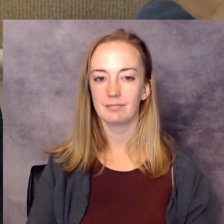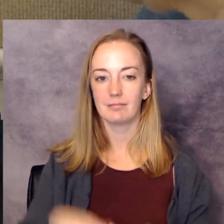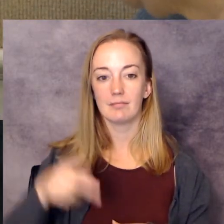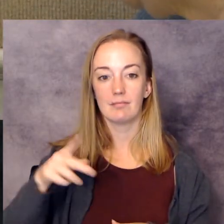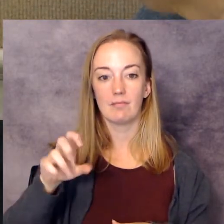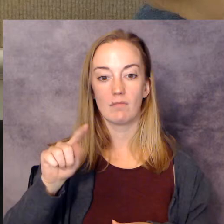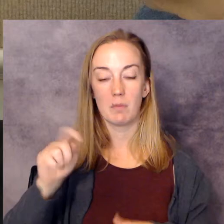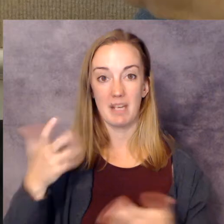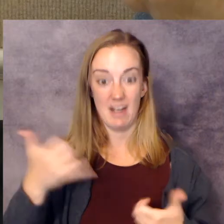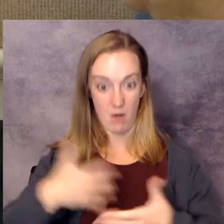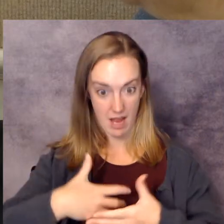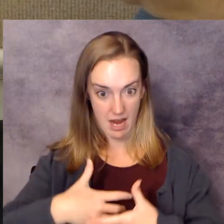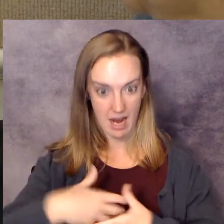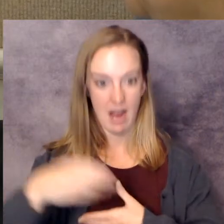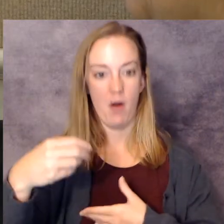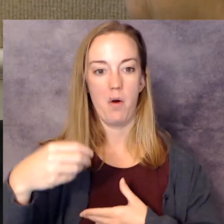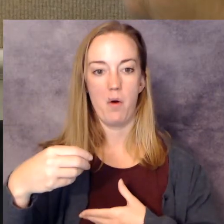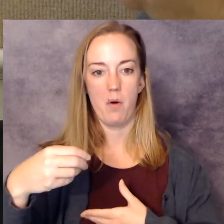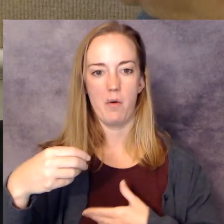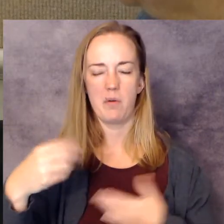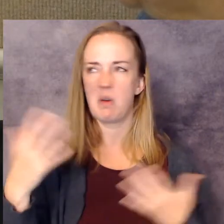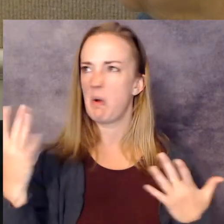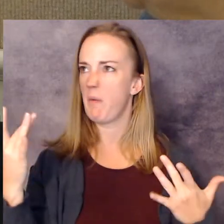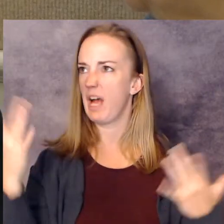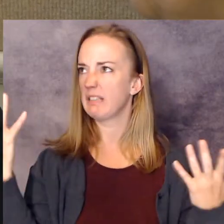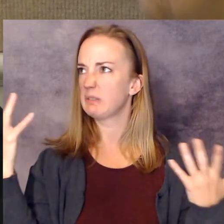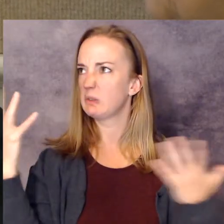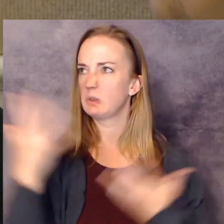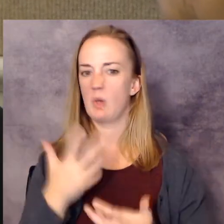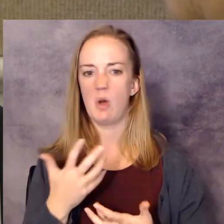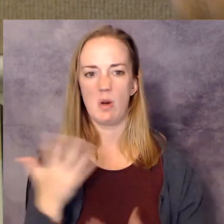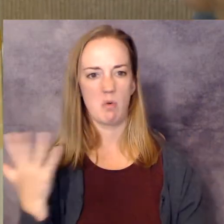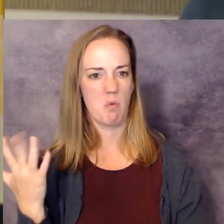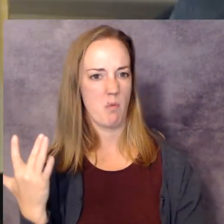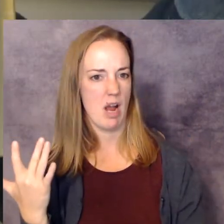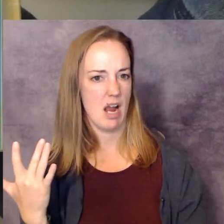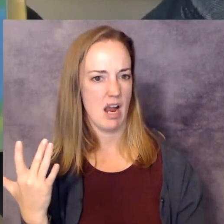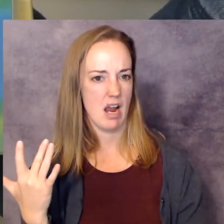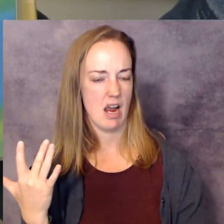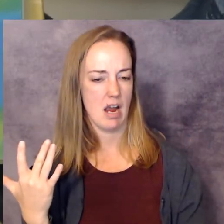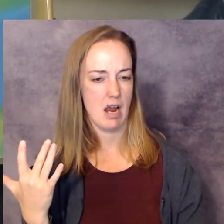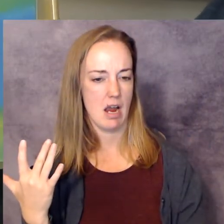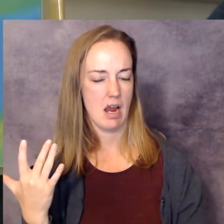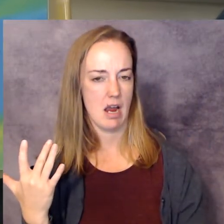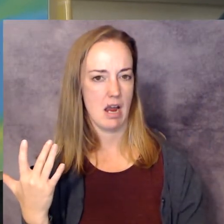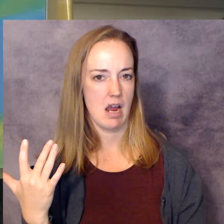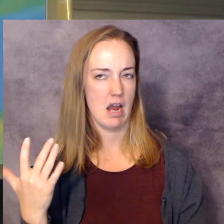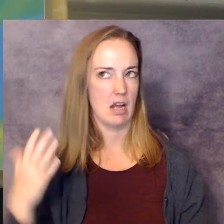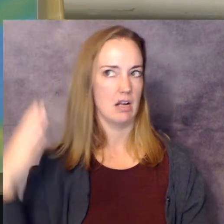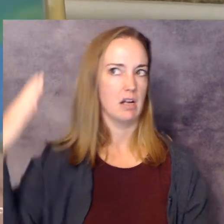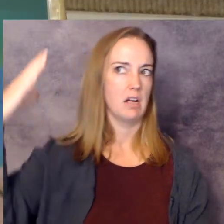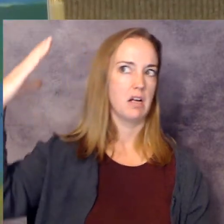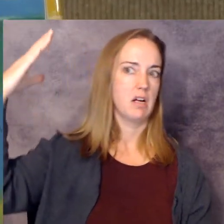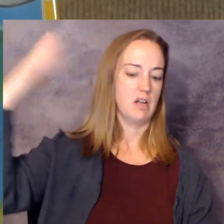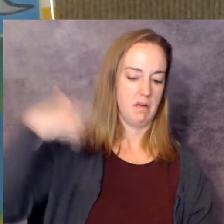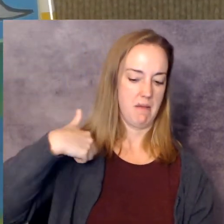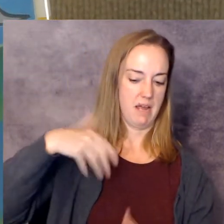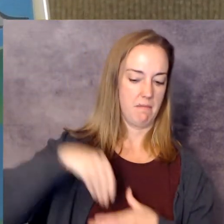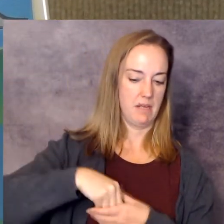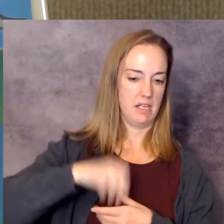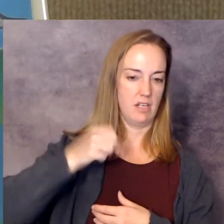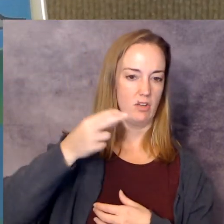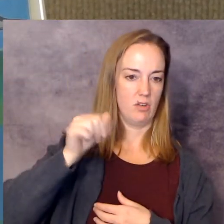Pete is out of the cave, so why is it so dark in there? Pete is in a shadow.